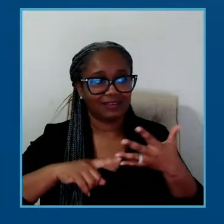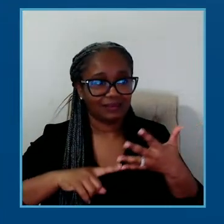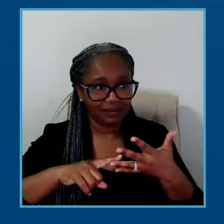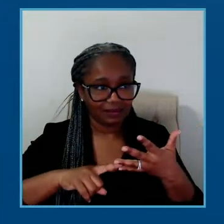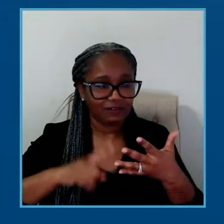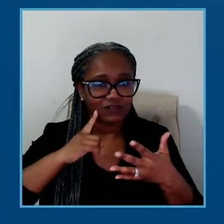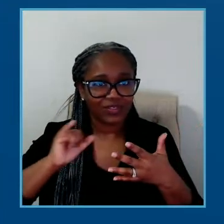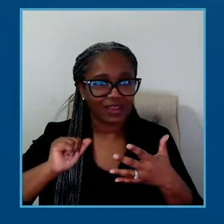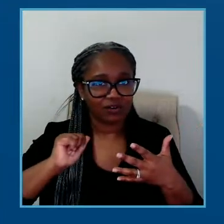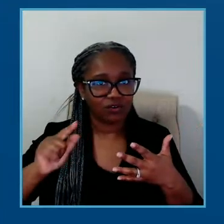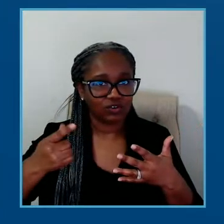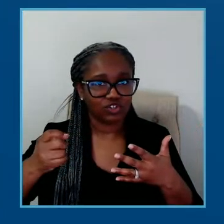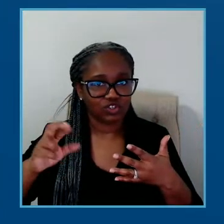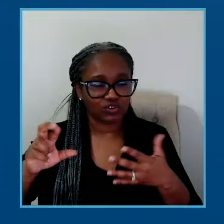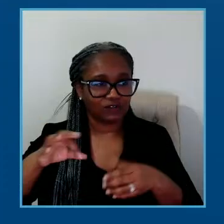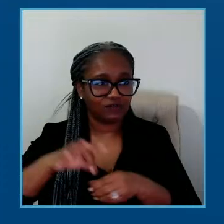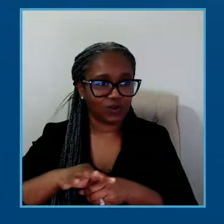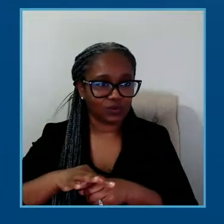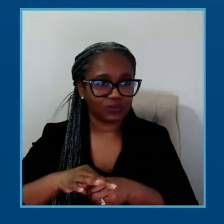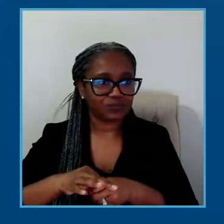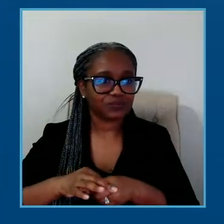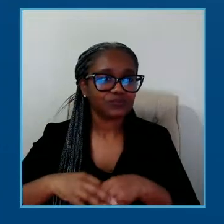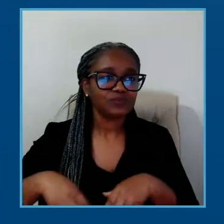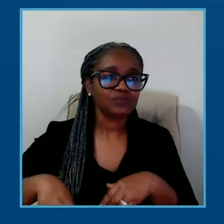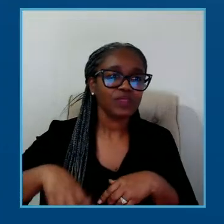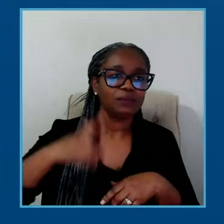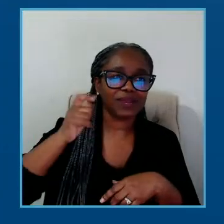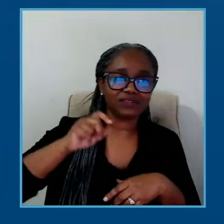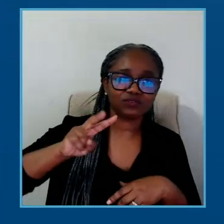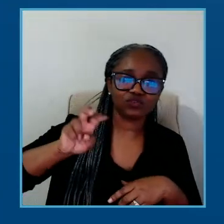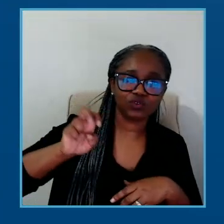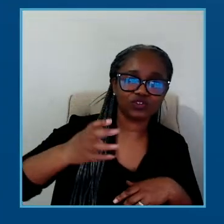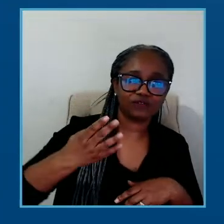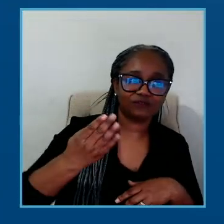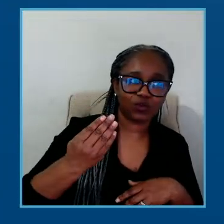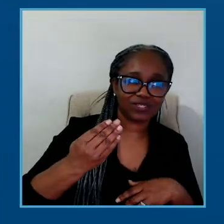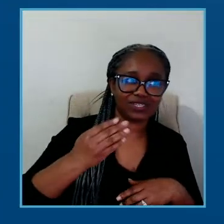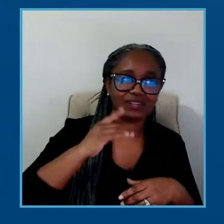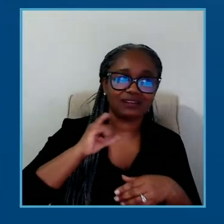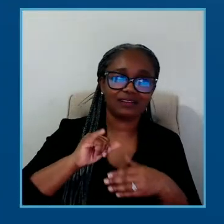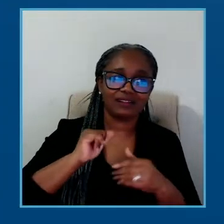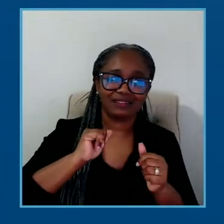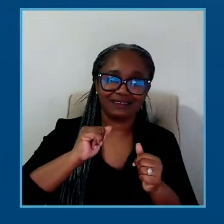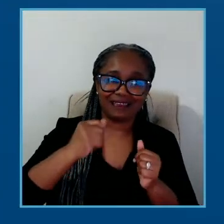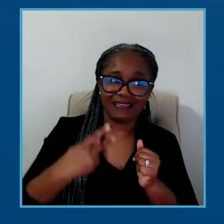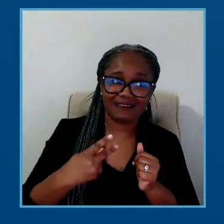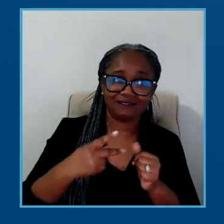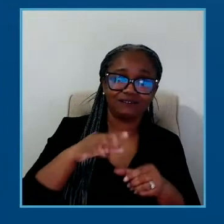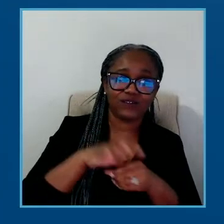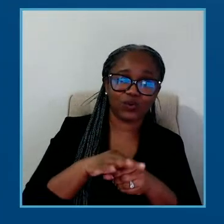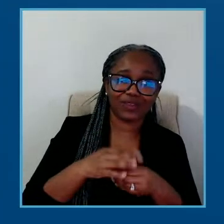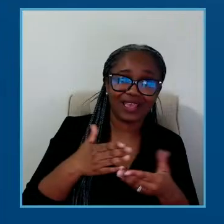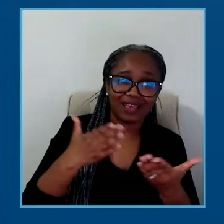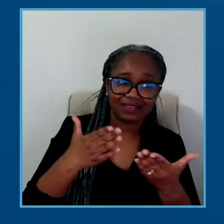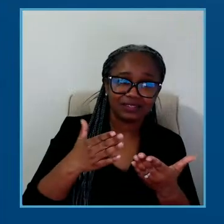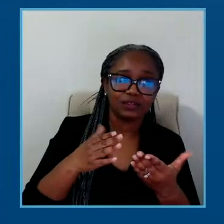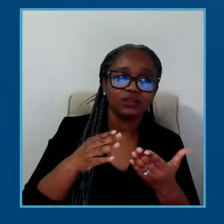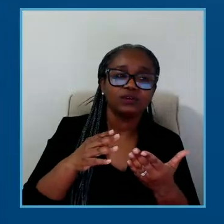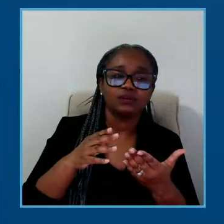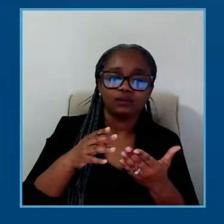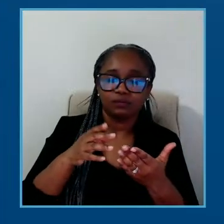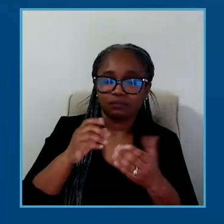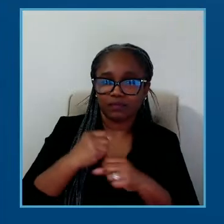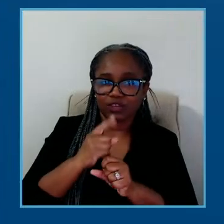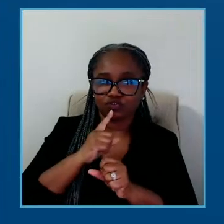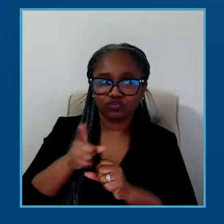214.5 votes cast in his losing effort to win the male vote were counted again in the all-gender vote, giving Hogg a 214.5 vote